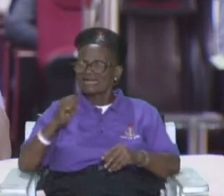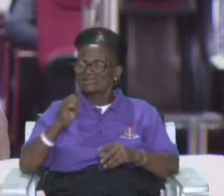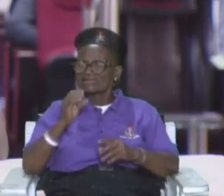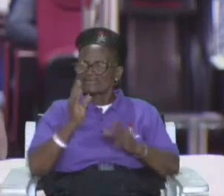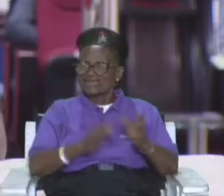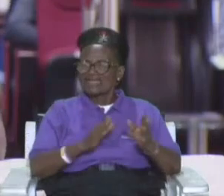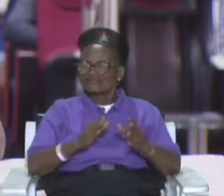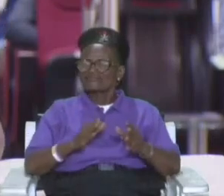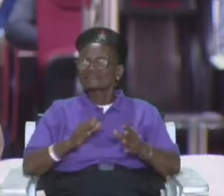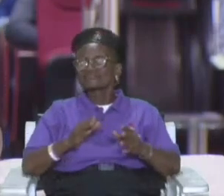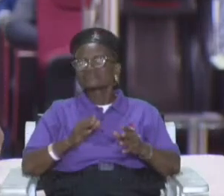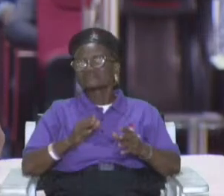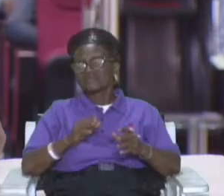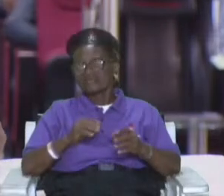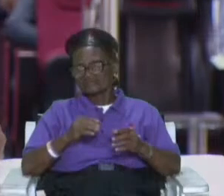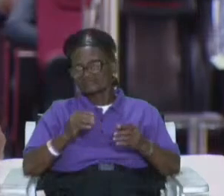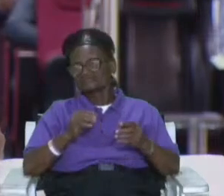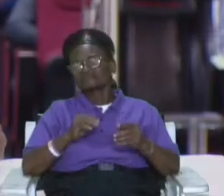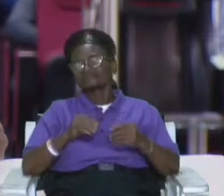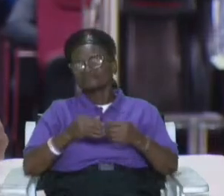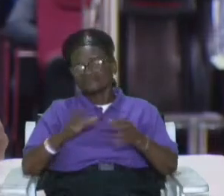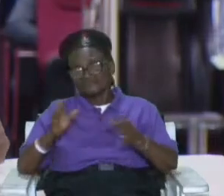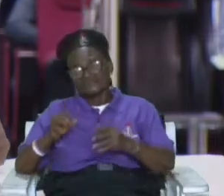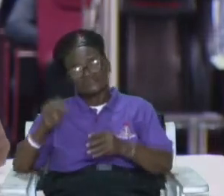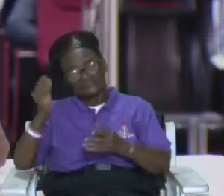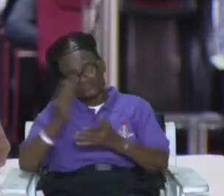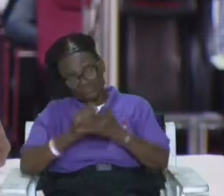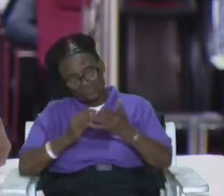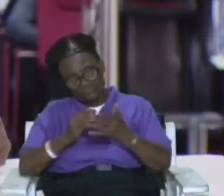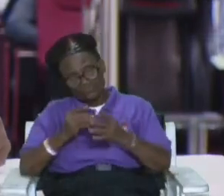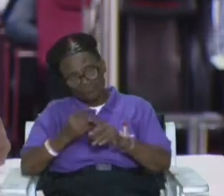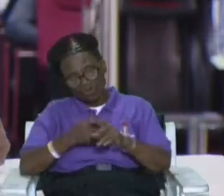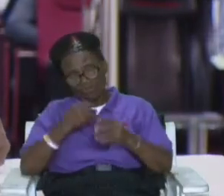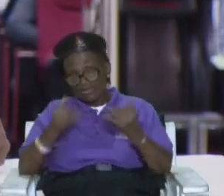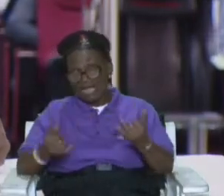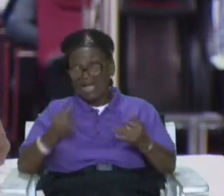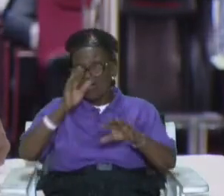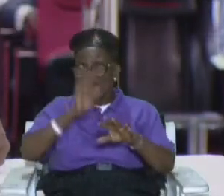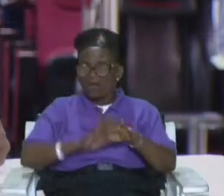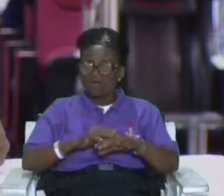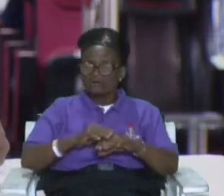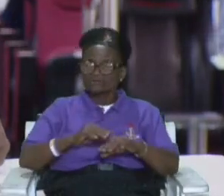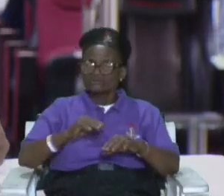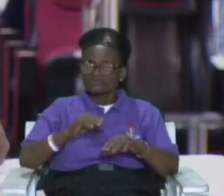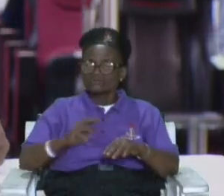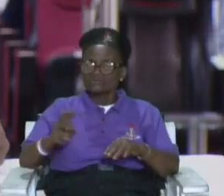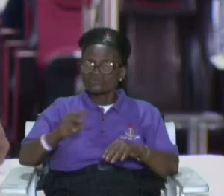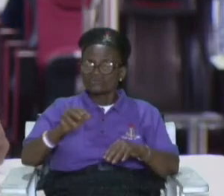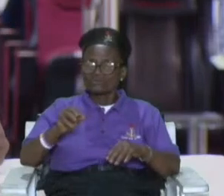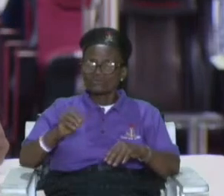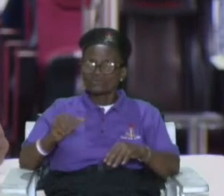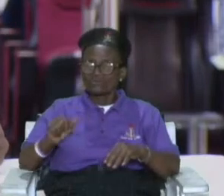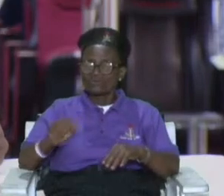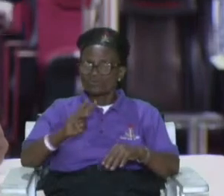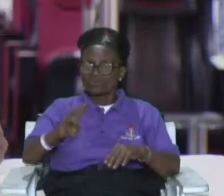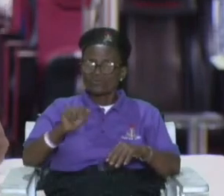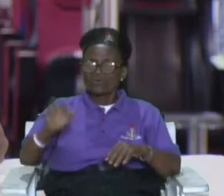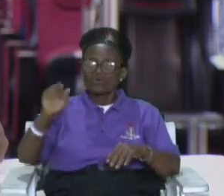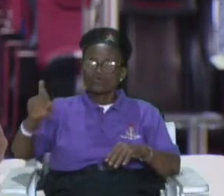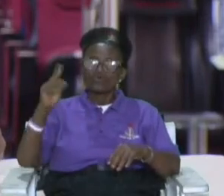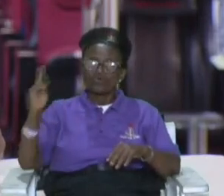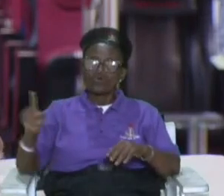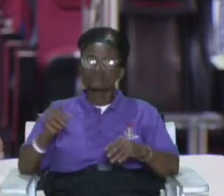From today onward, not enough is something you will never say